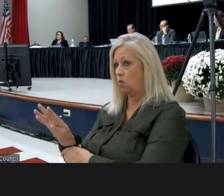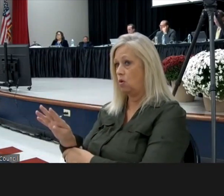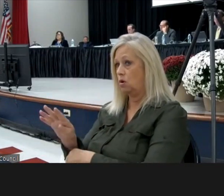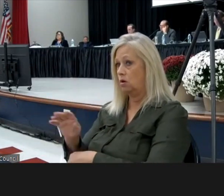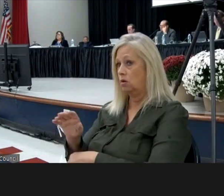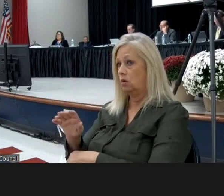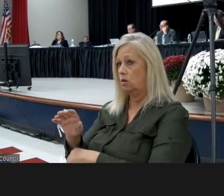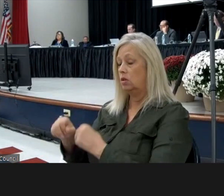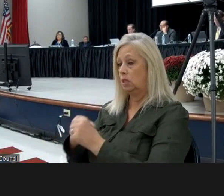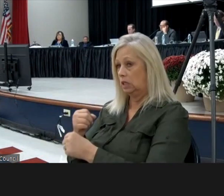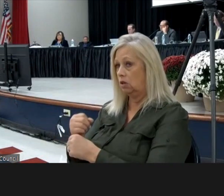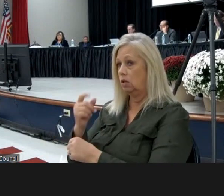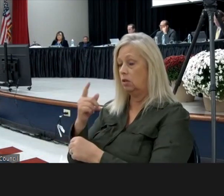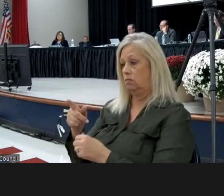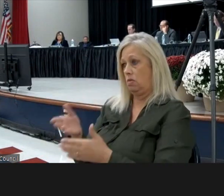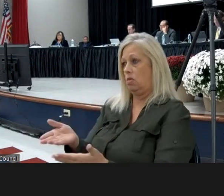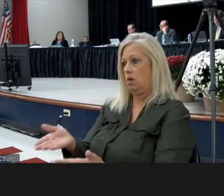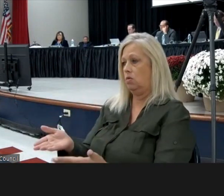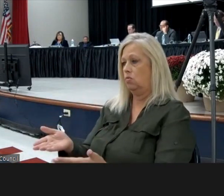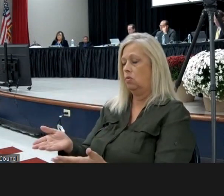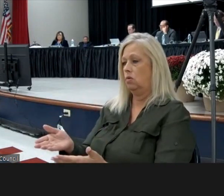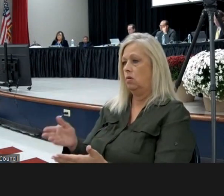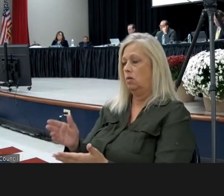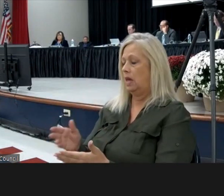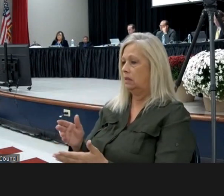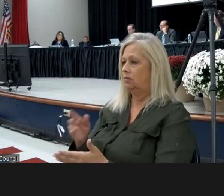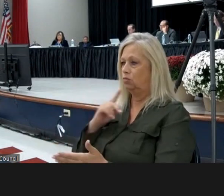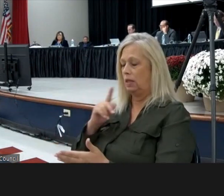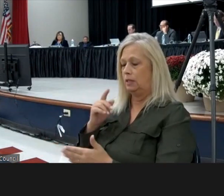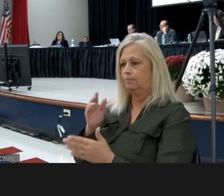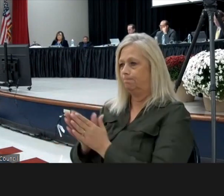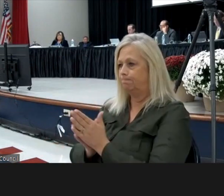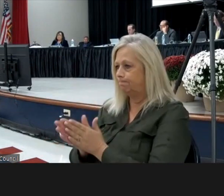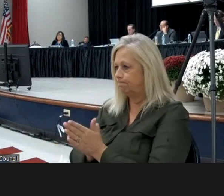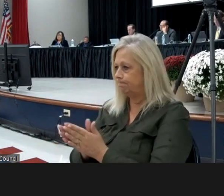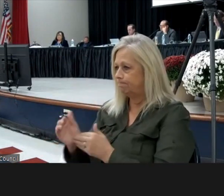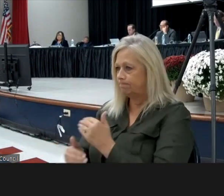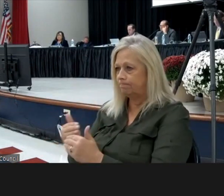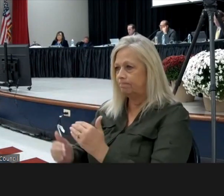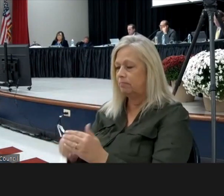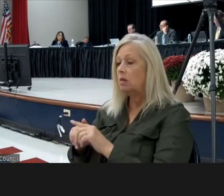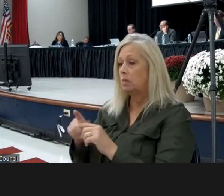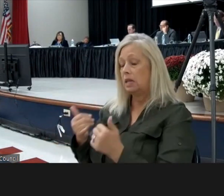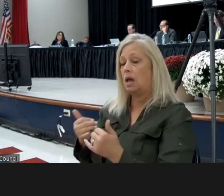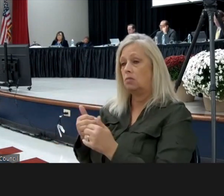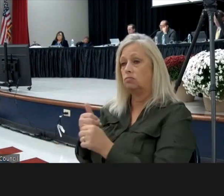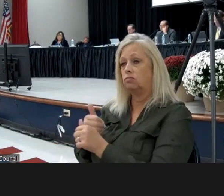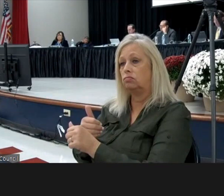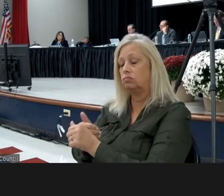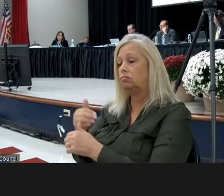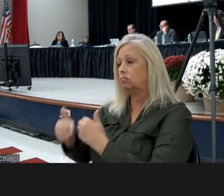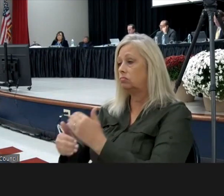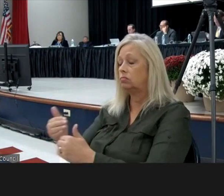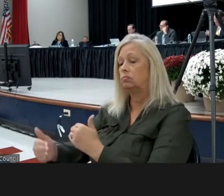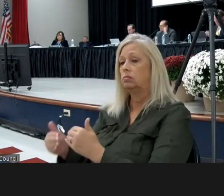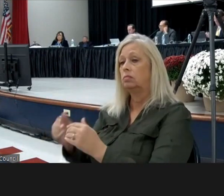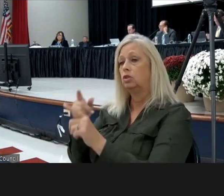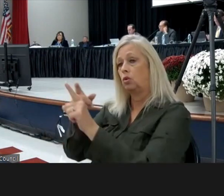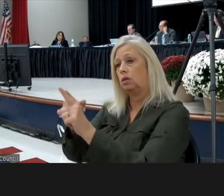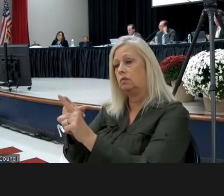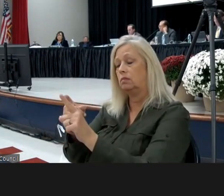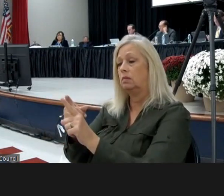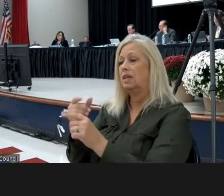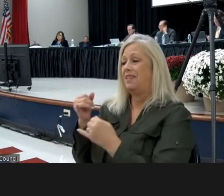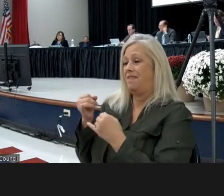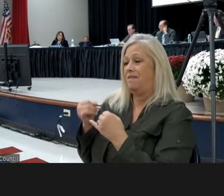our new pavilion. That's an aggressive target, but we're currently on track to do it. And then final completion is